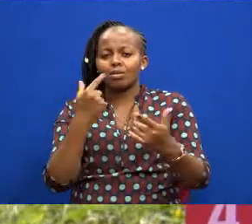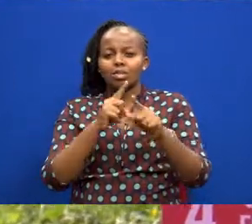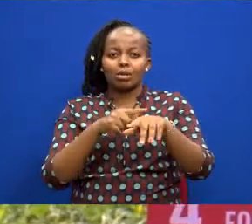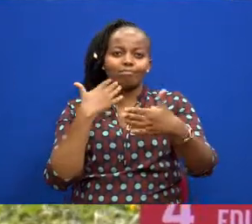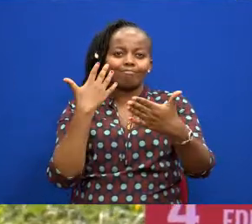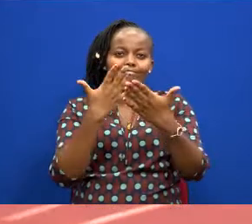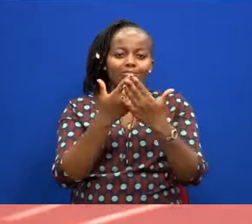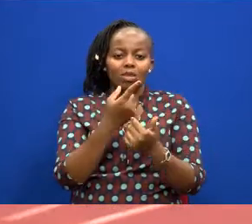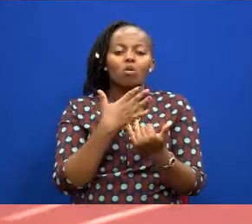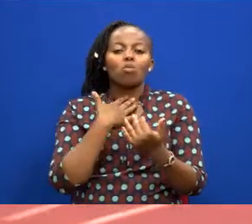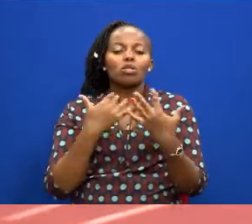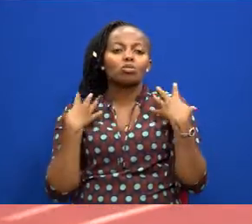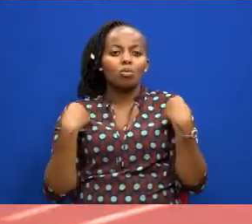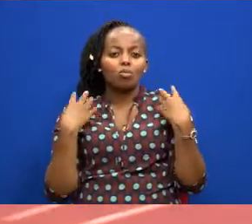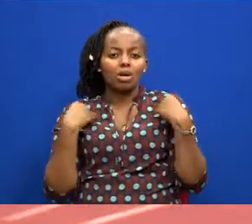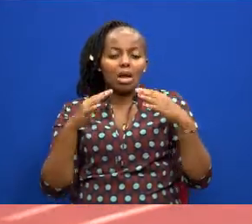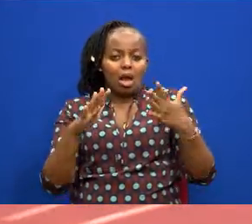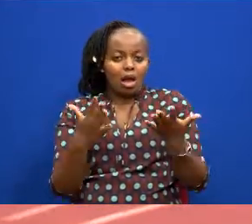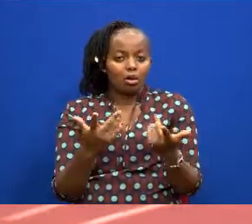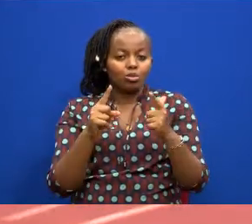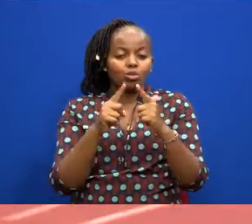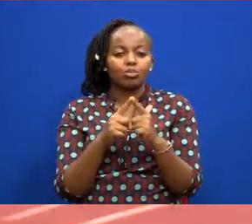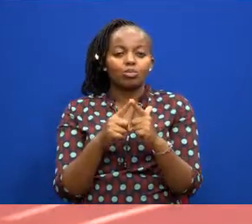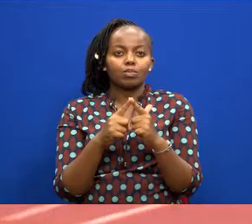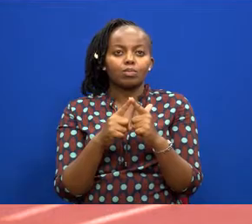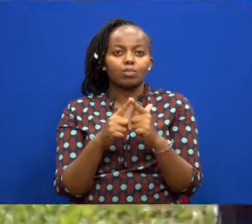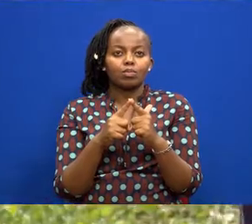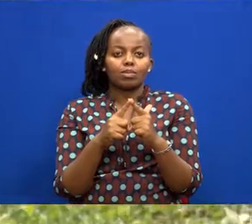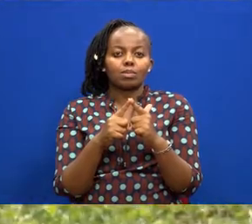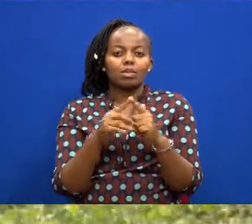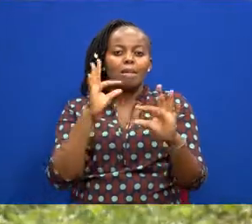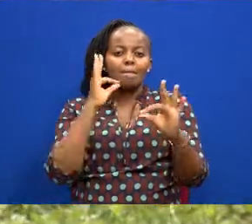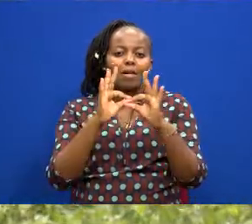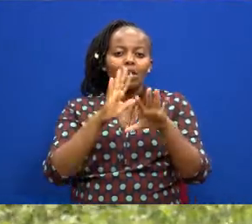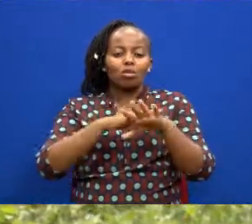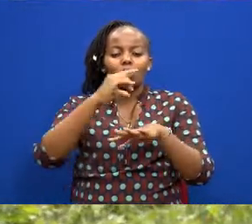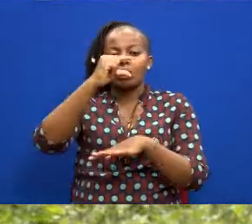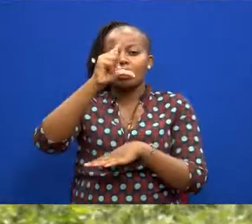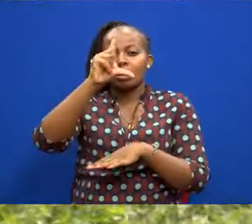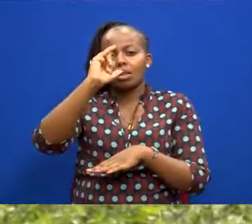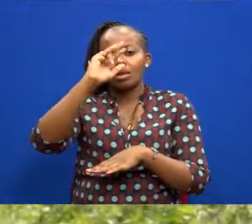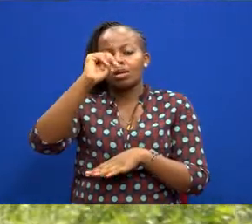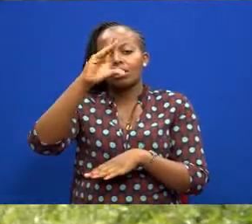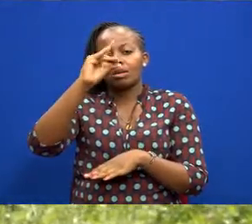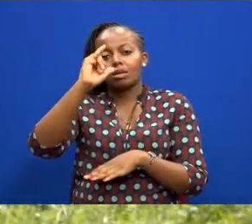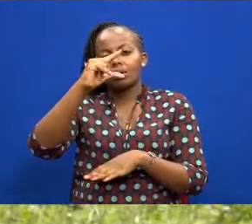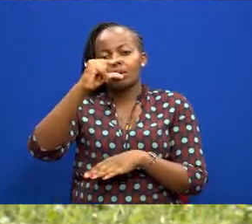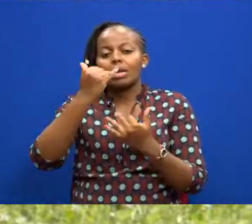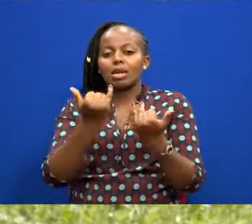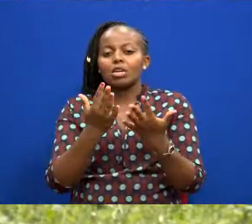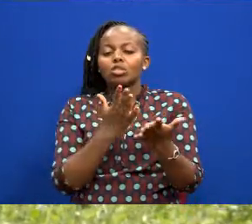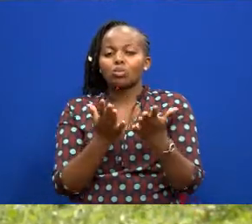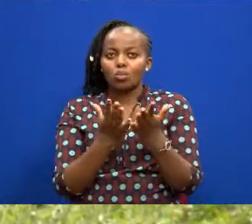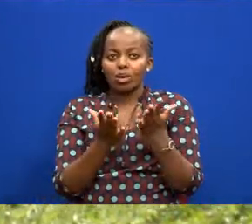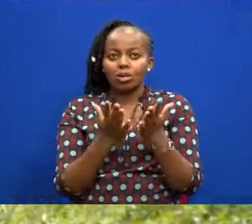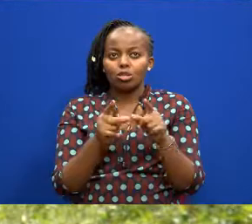here, we are going to practice how we are going to perfect on that gliding phase. This is the